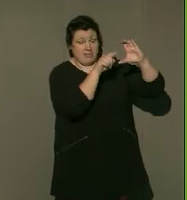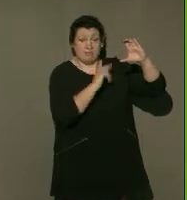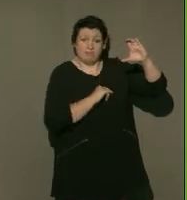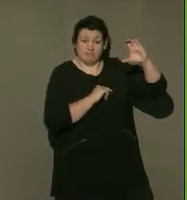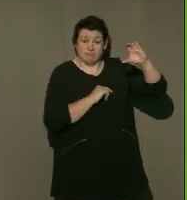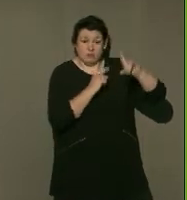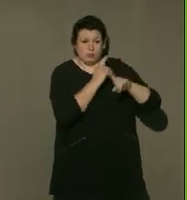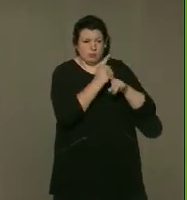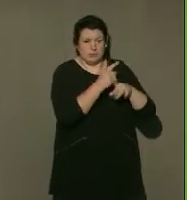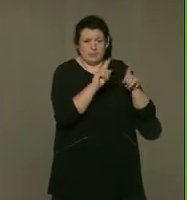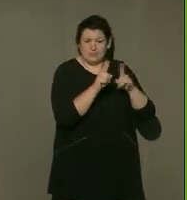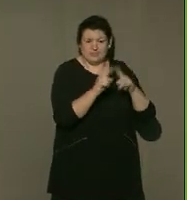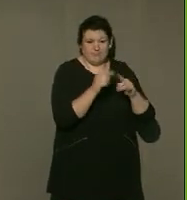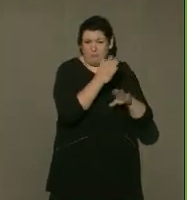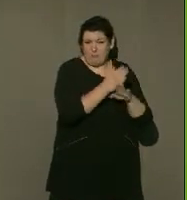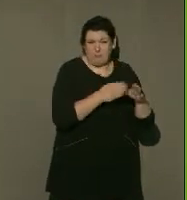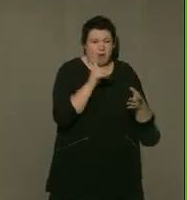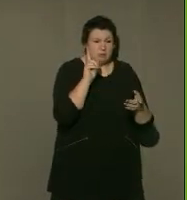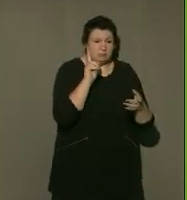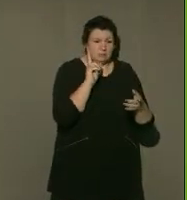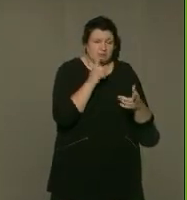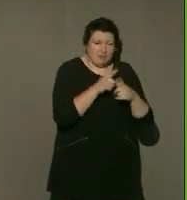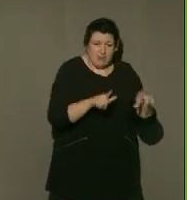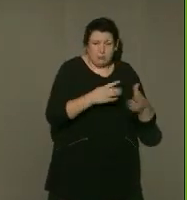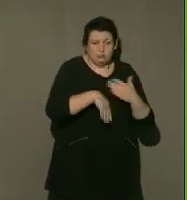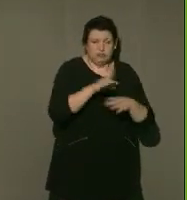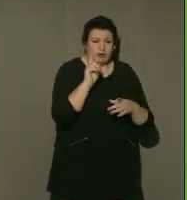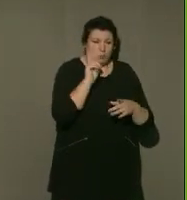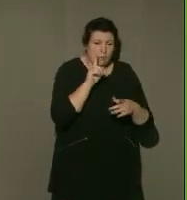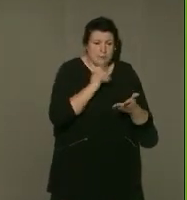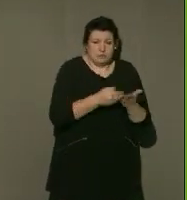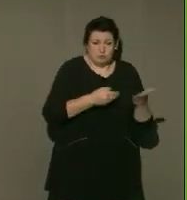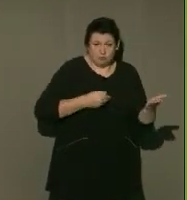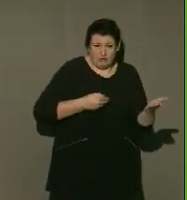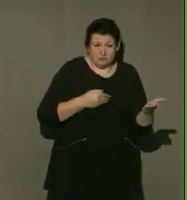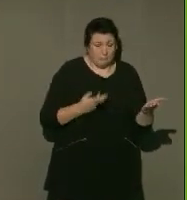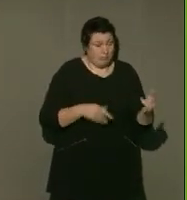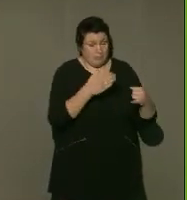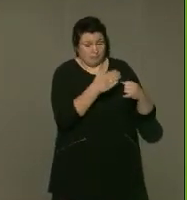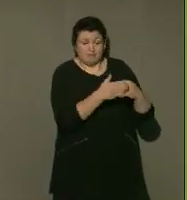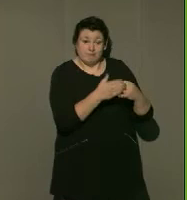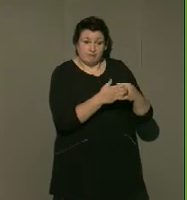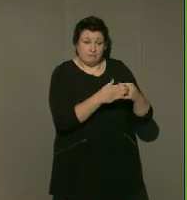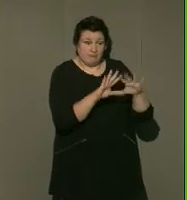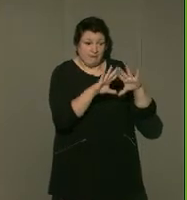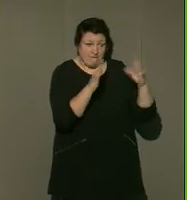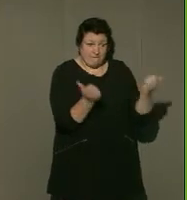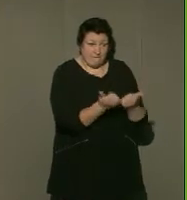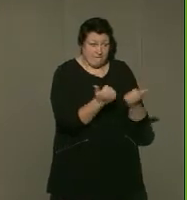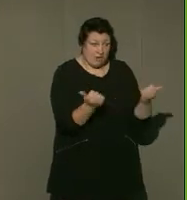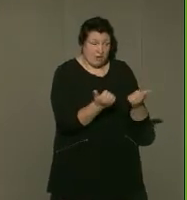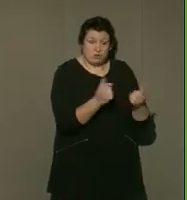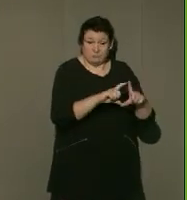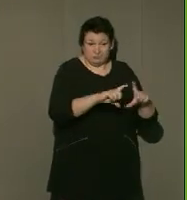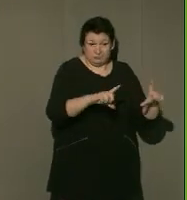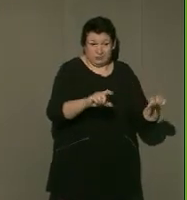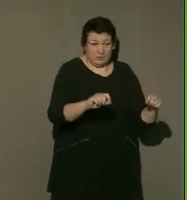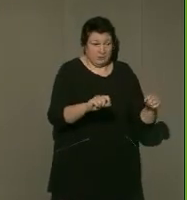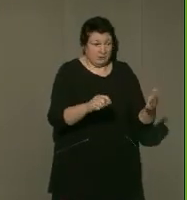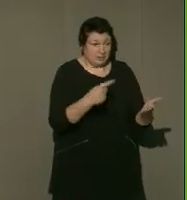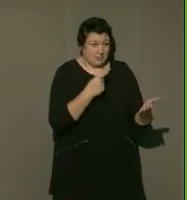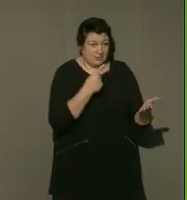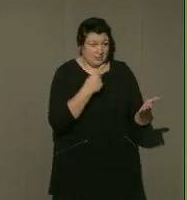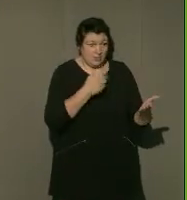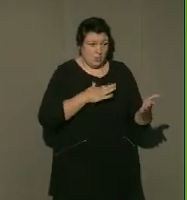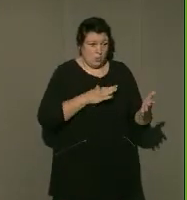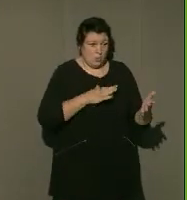different aspects of women's rights, in particular language, and then a final statement of support for women's rights, asking leadership to talk about things in